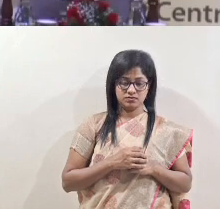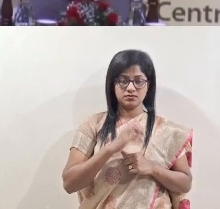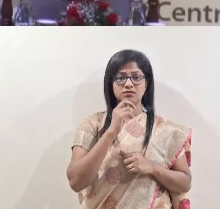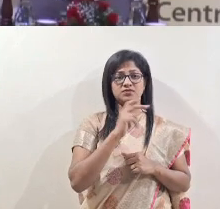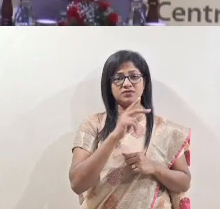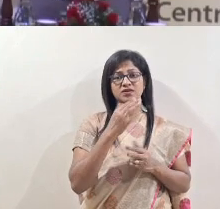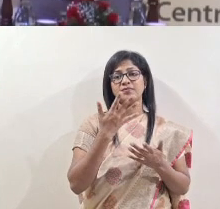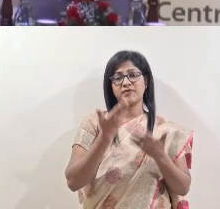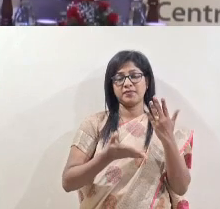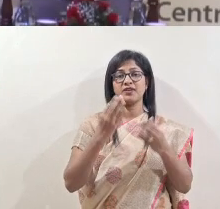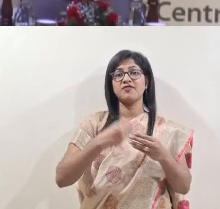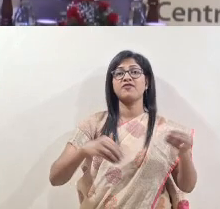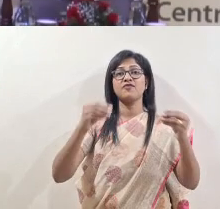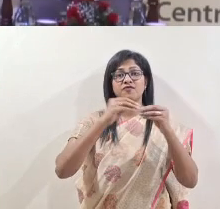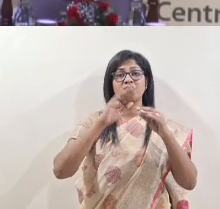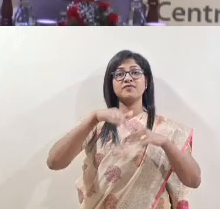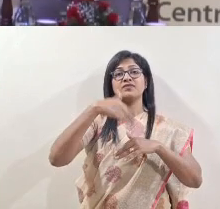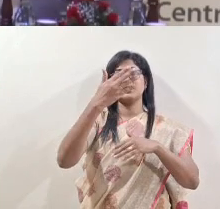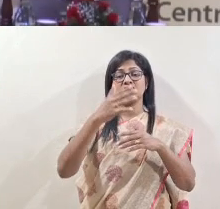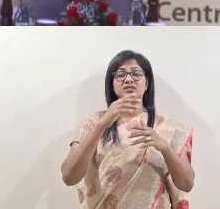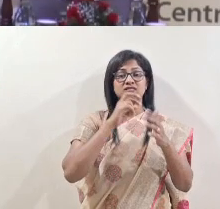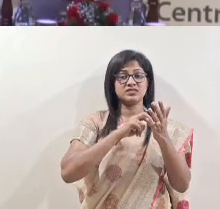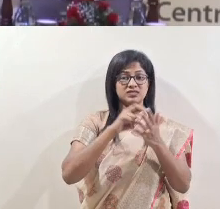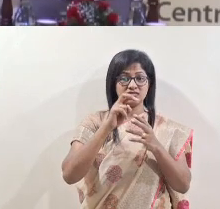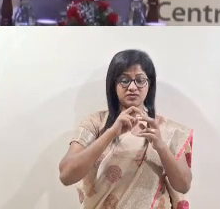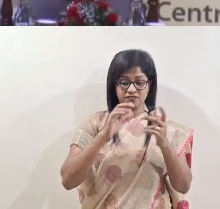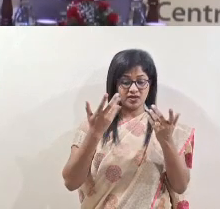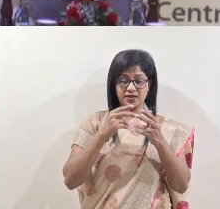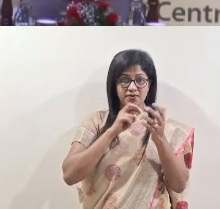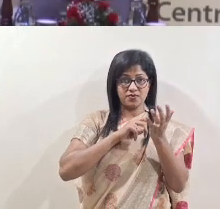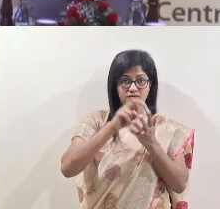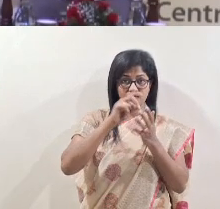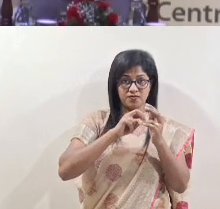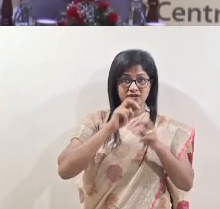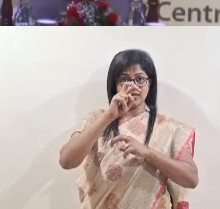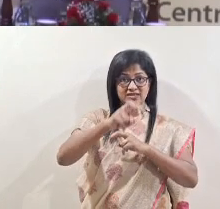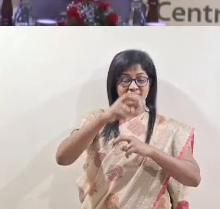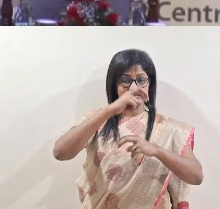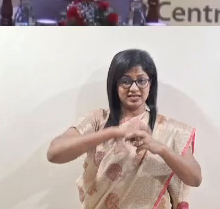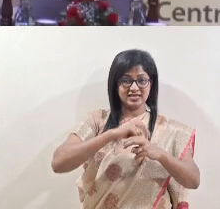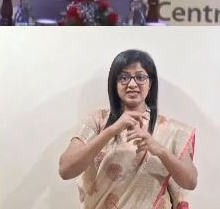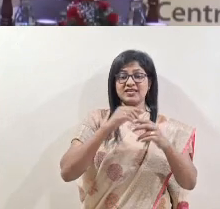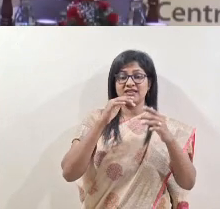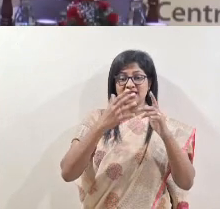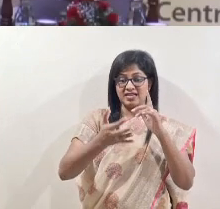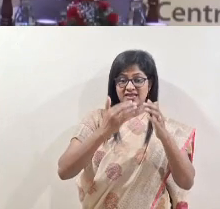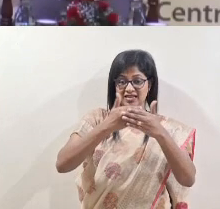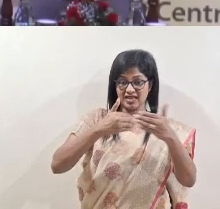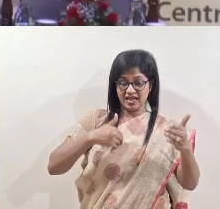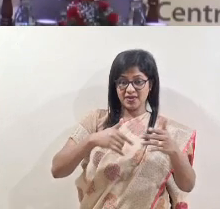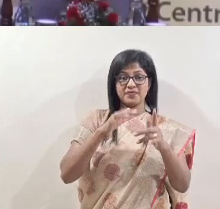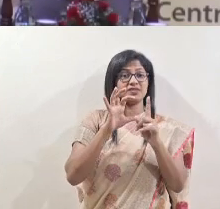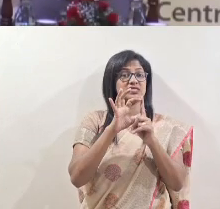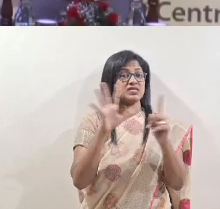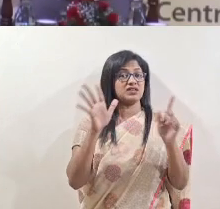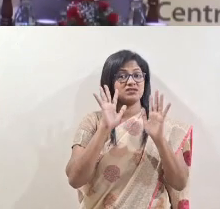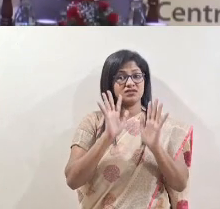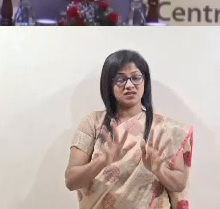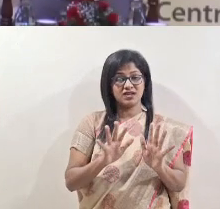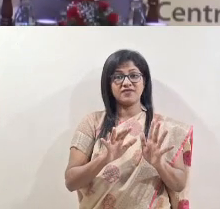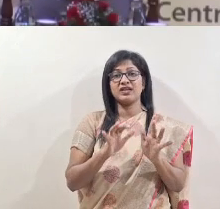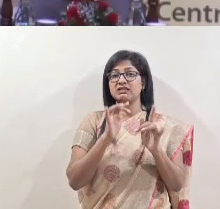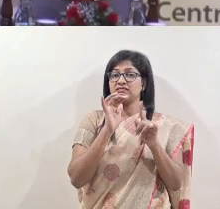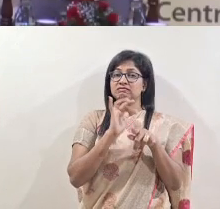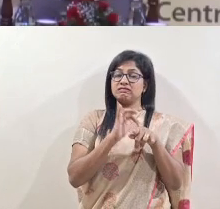consider because pedestrians crossing and finding gaps in between is a very, very risky and very critical issue.